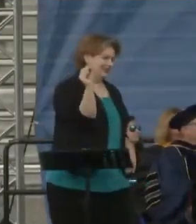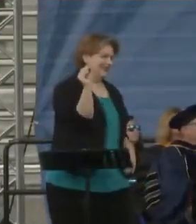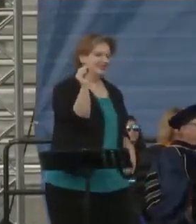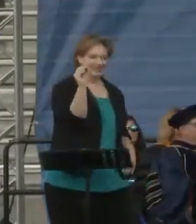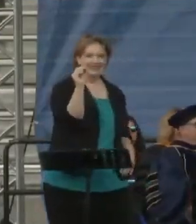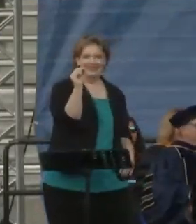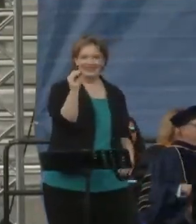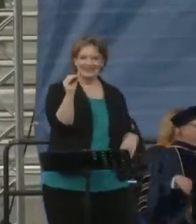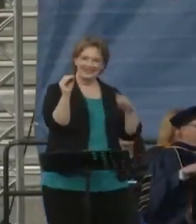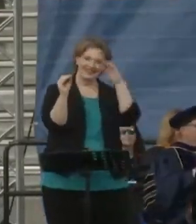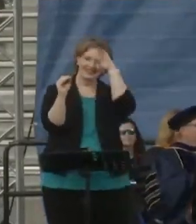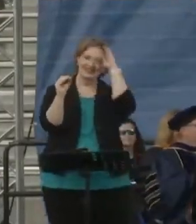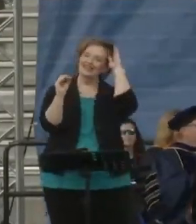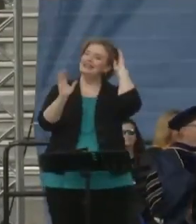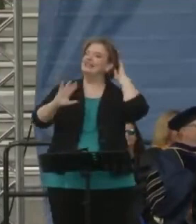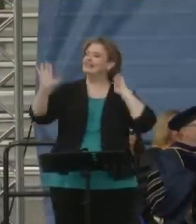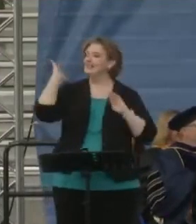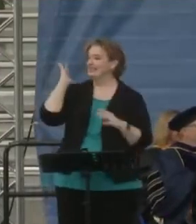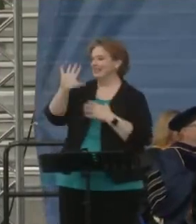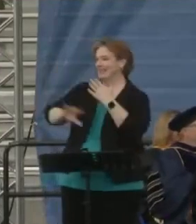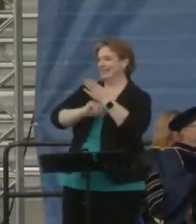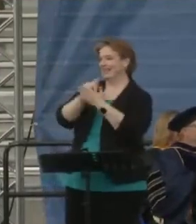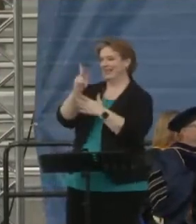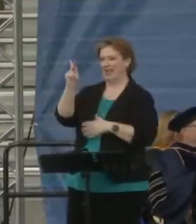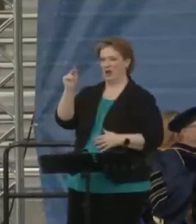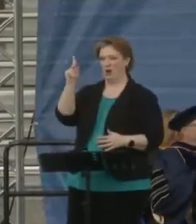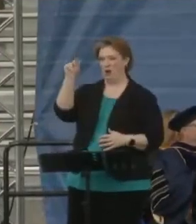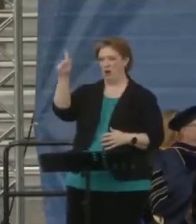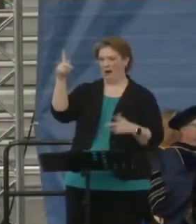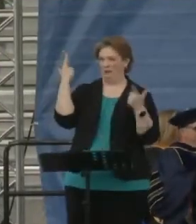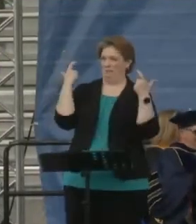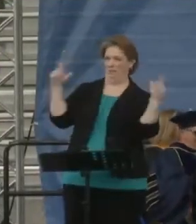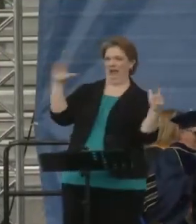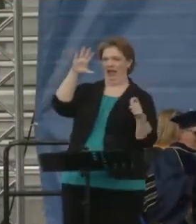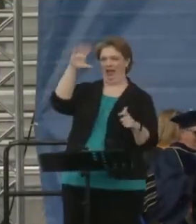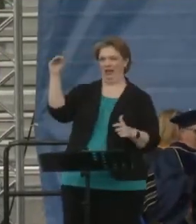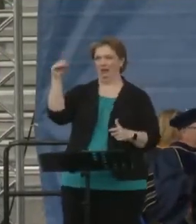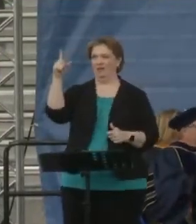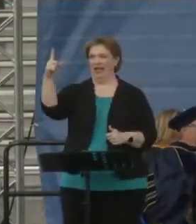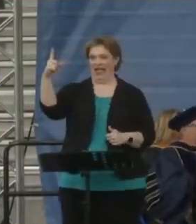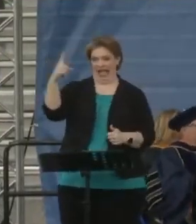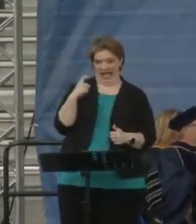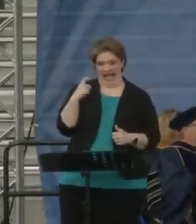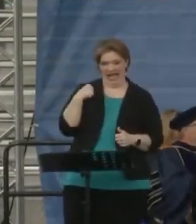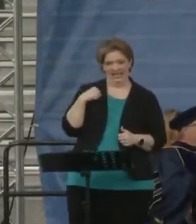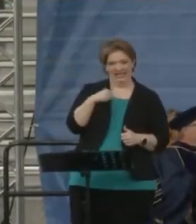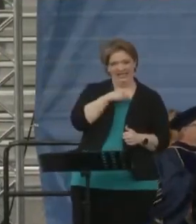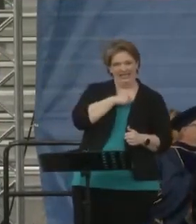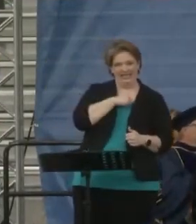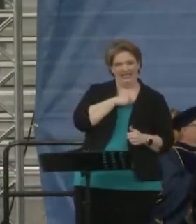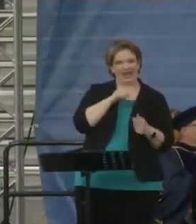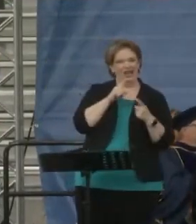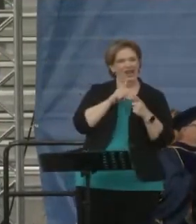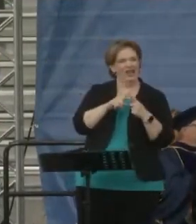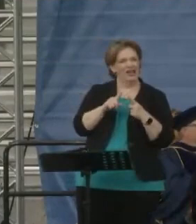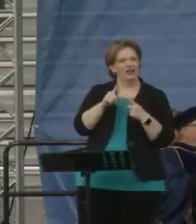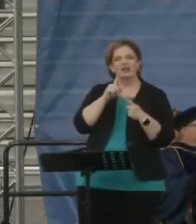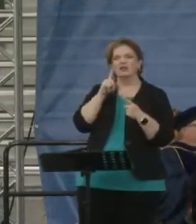Kodak was a big company at the time, and they asked us, the startup, to be an exclusive supplier for